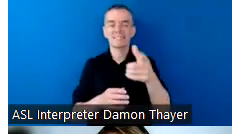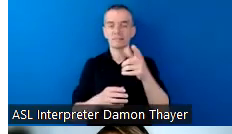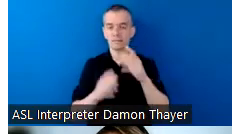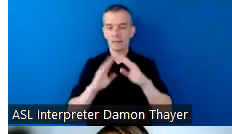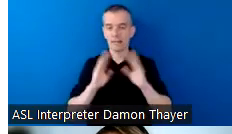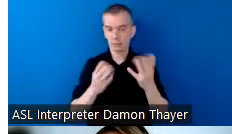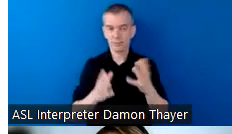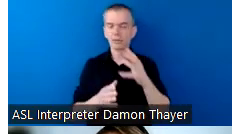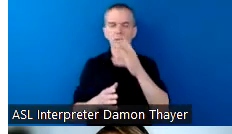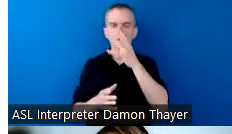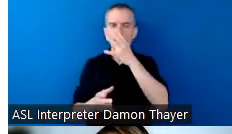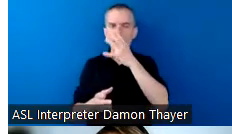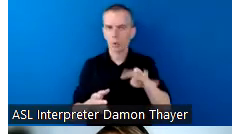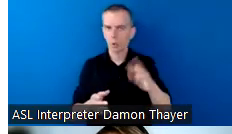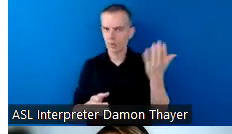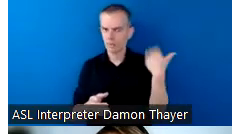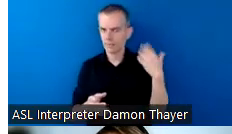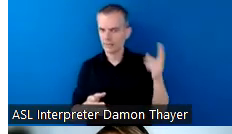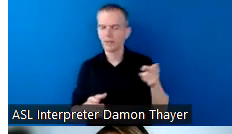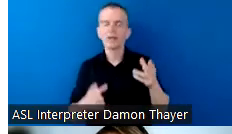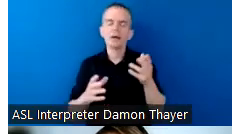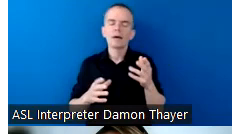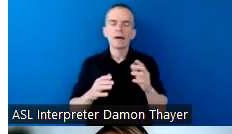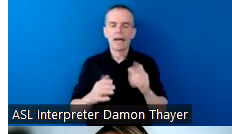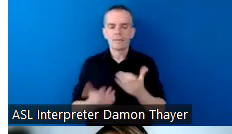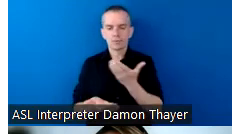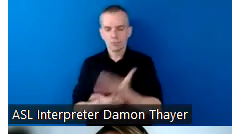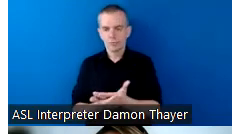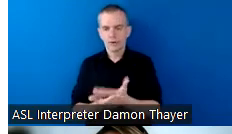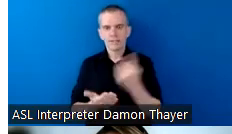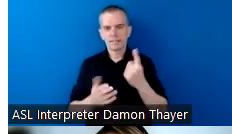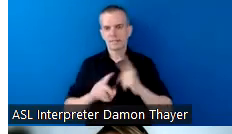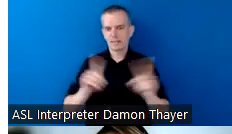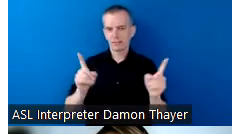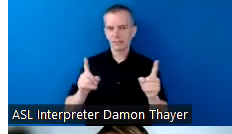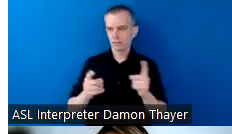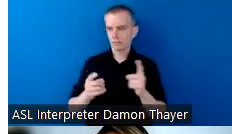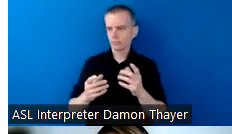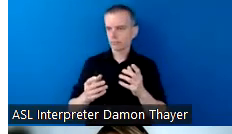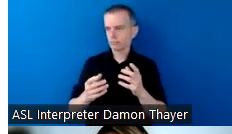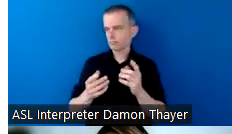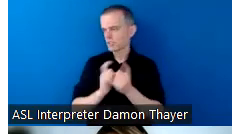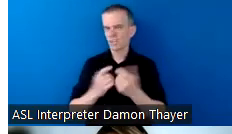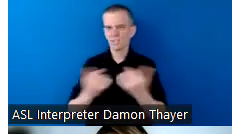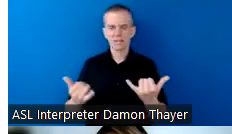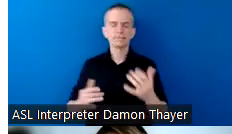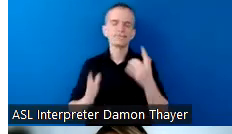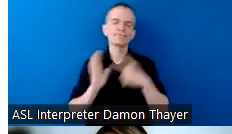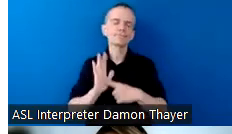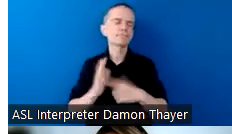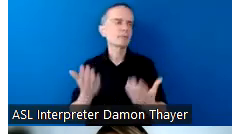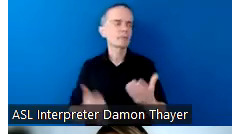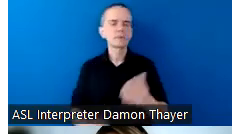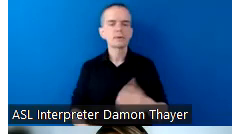barriers. Again, they would have to provide verification of what has shifted or changed in their lives. So an example of this could be maybe someone has